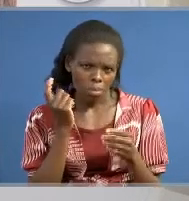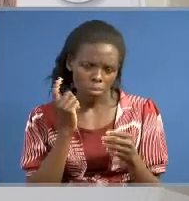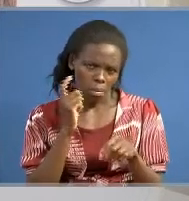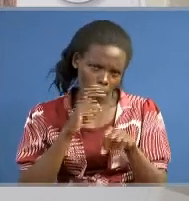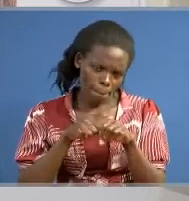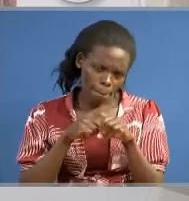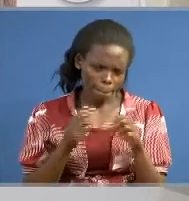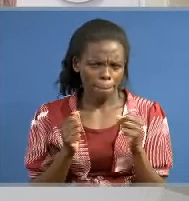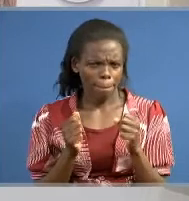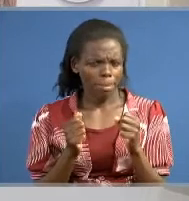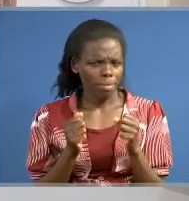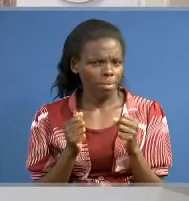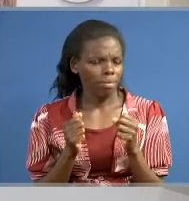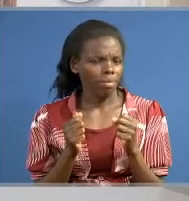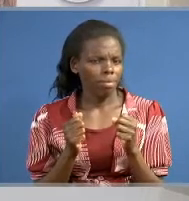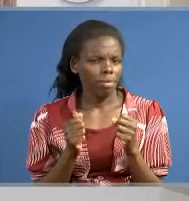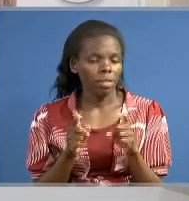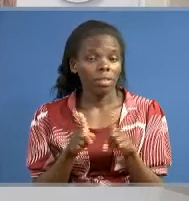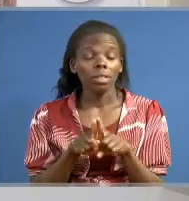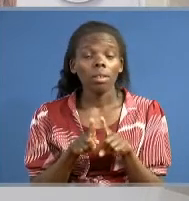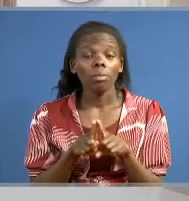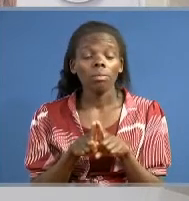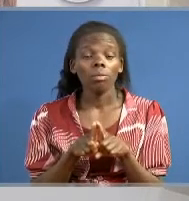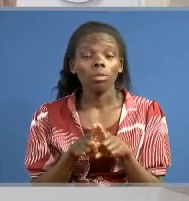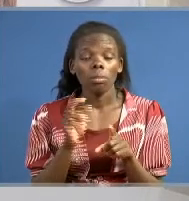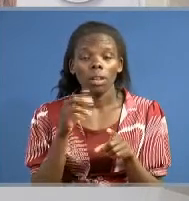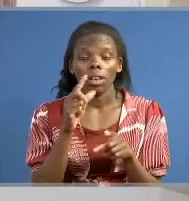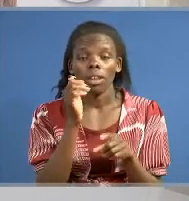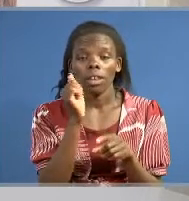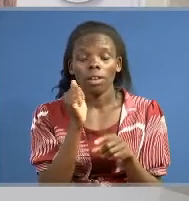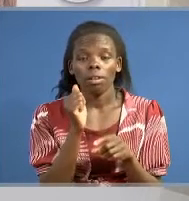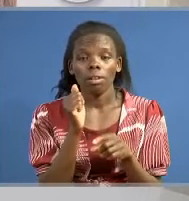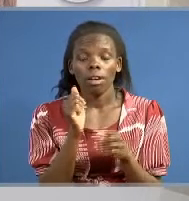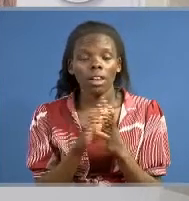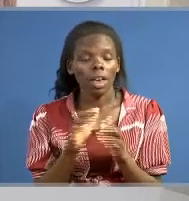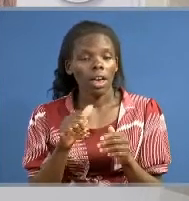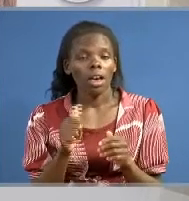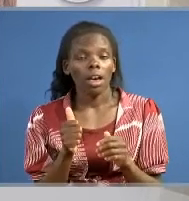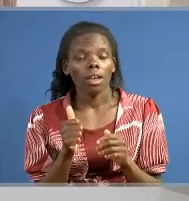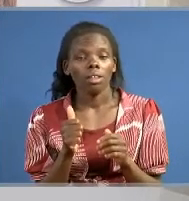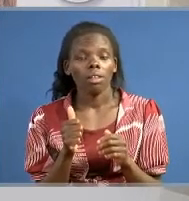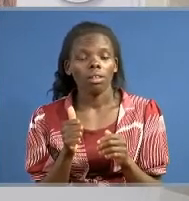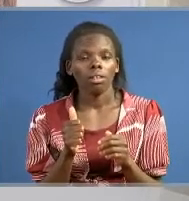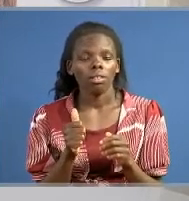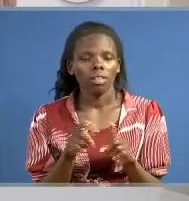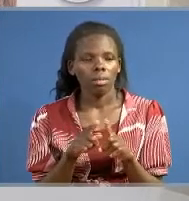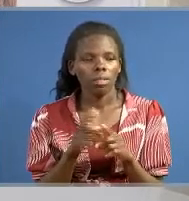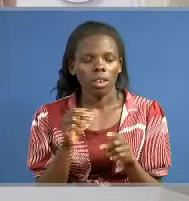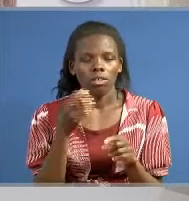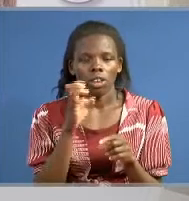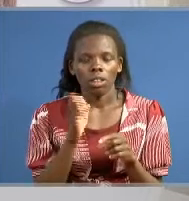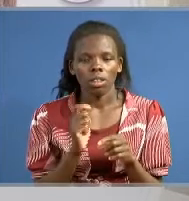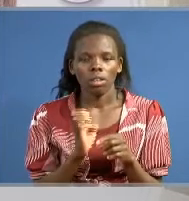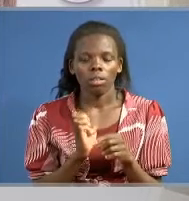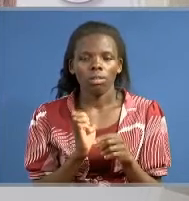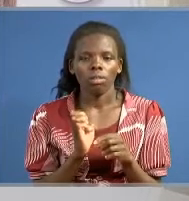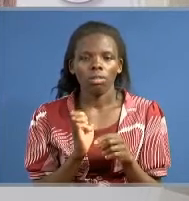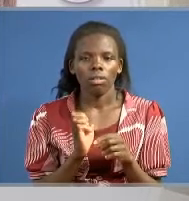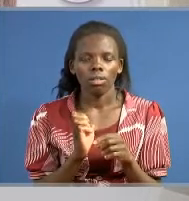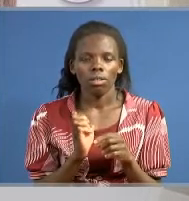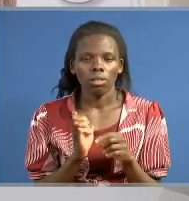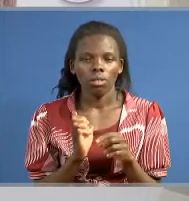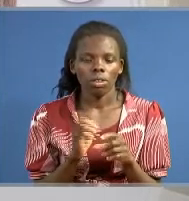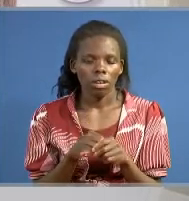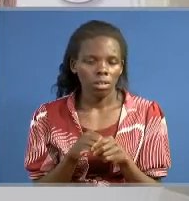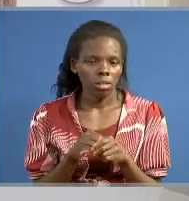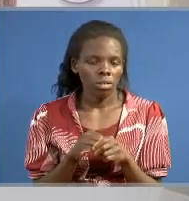somehow the symptoms of diabetes, they mimic malaria and other conditions like typhoid. So I would want to